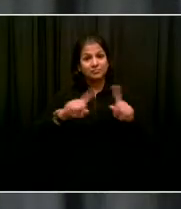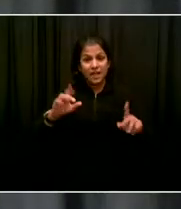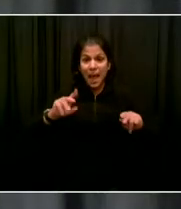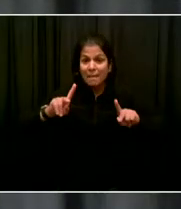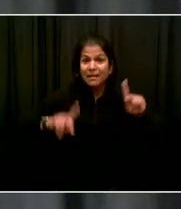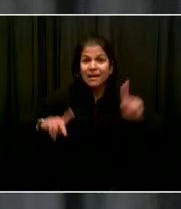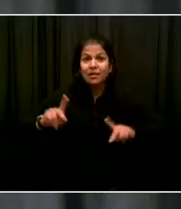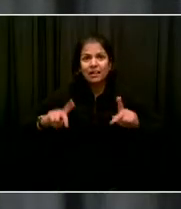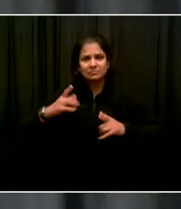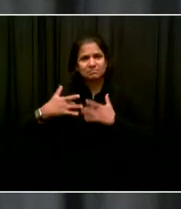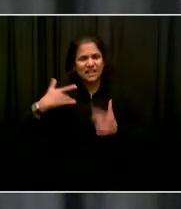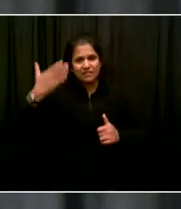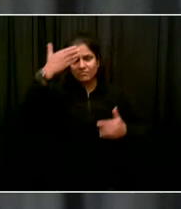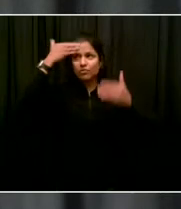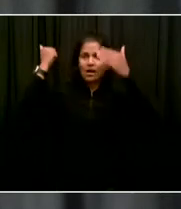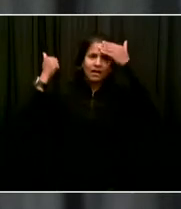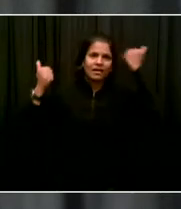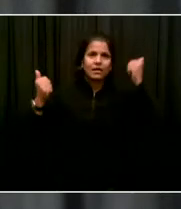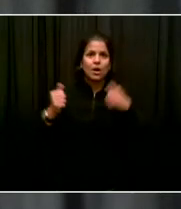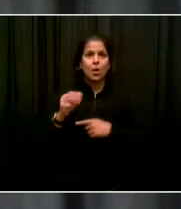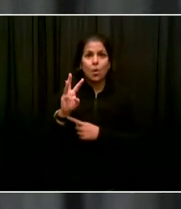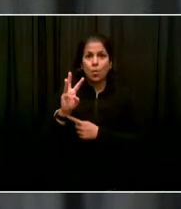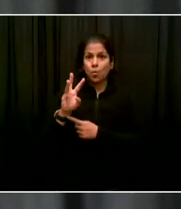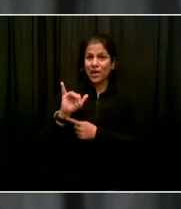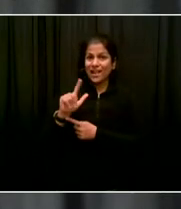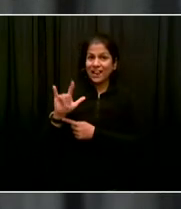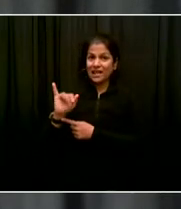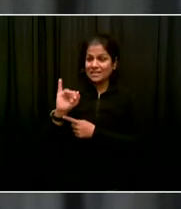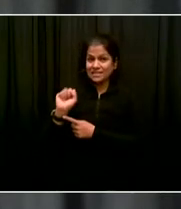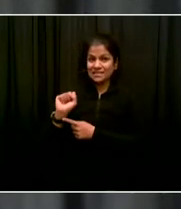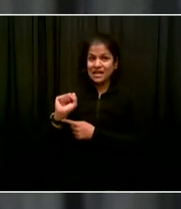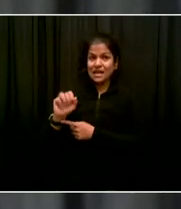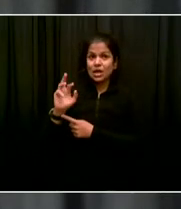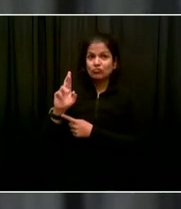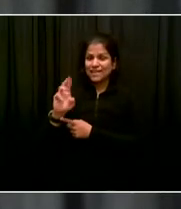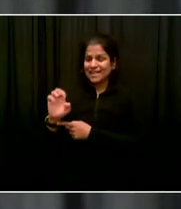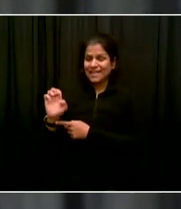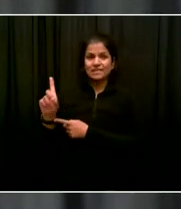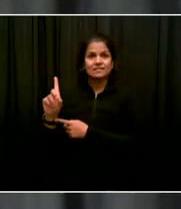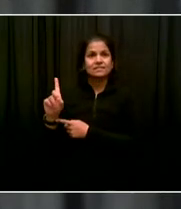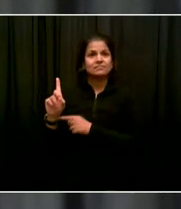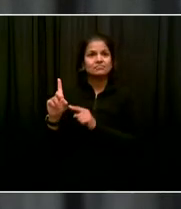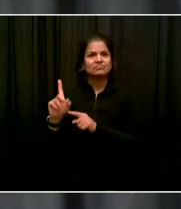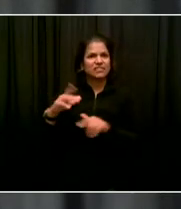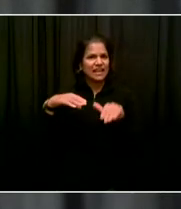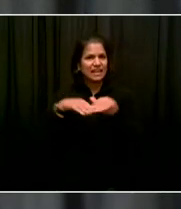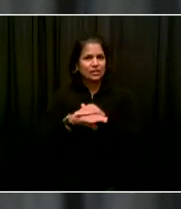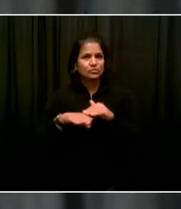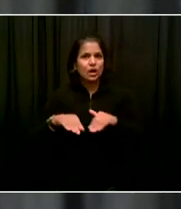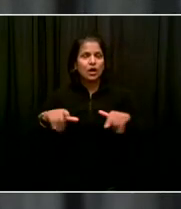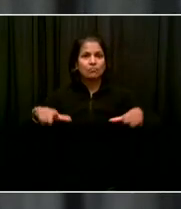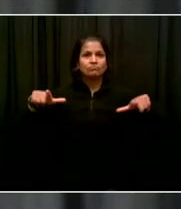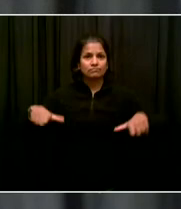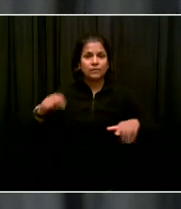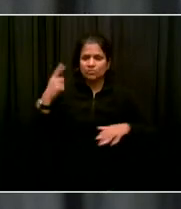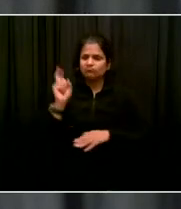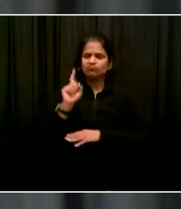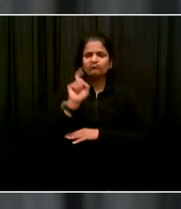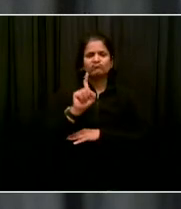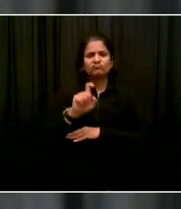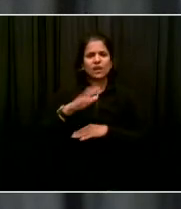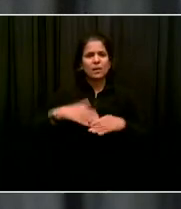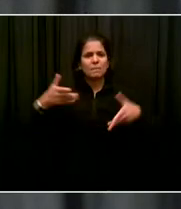Willis Reed walked onto the court. That's the loudest I ever heard Madison Square Garden. I've been in a lot of games.